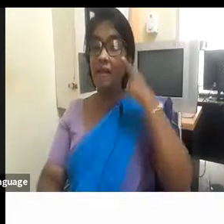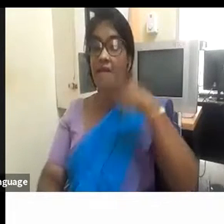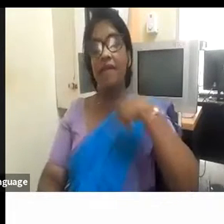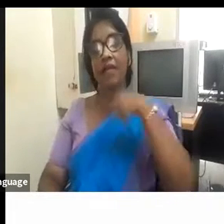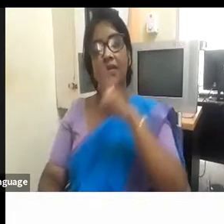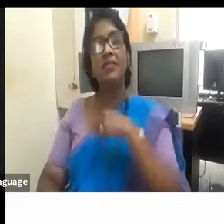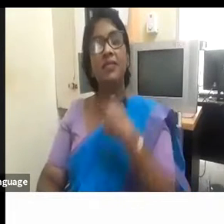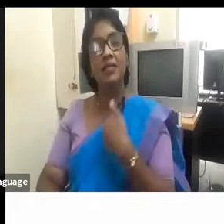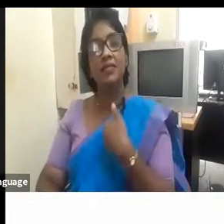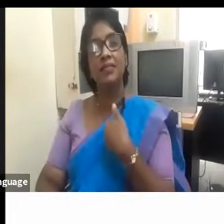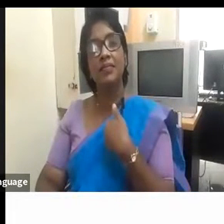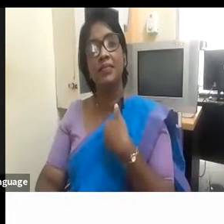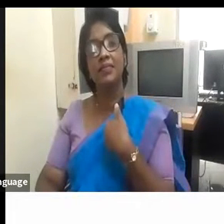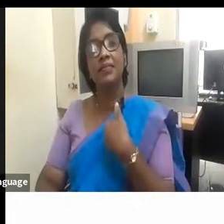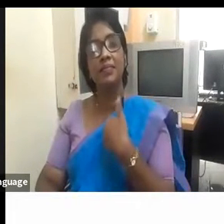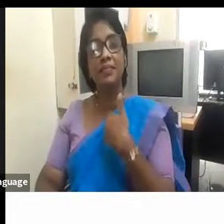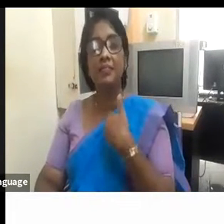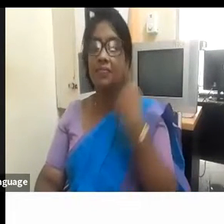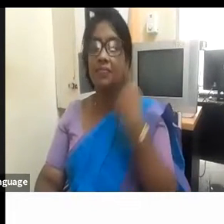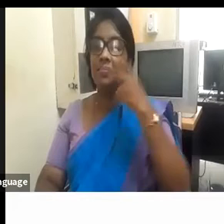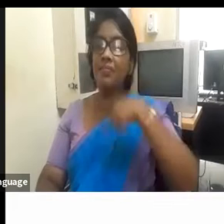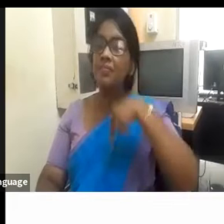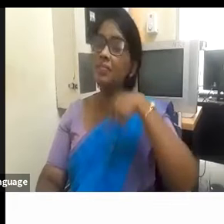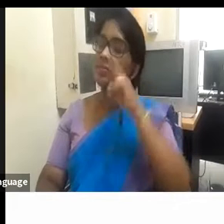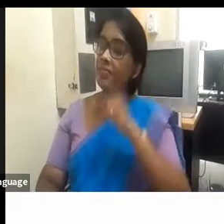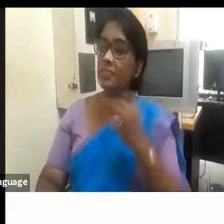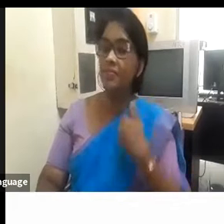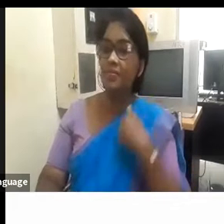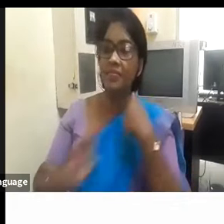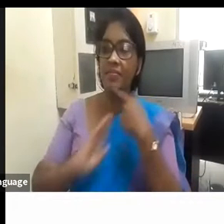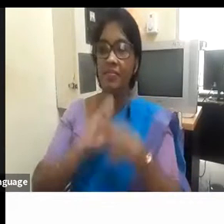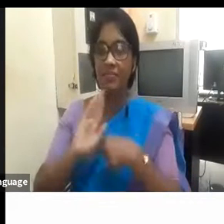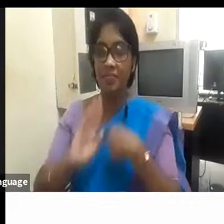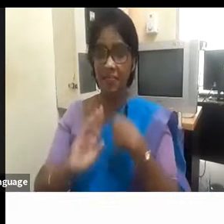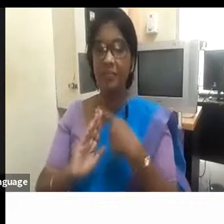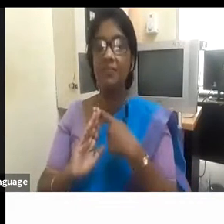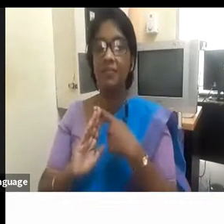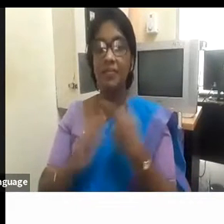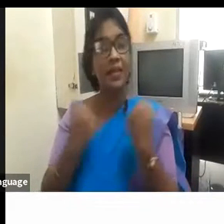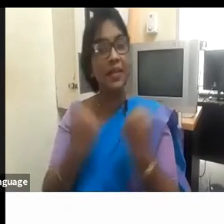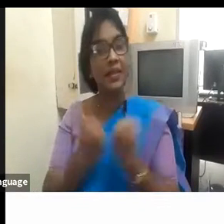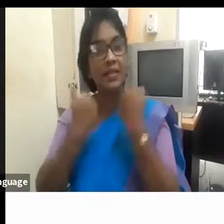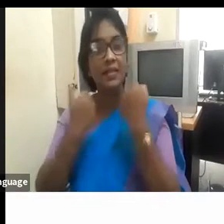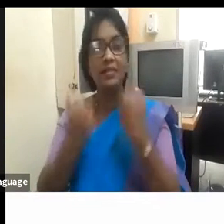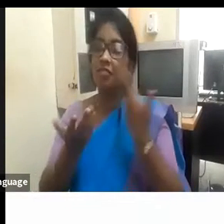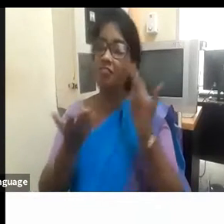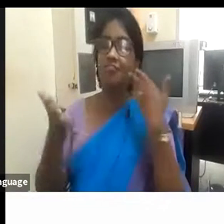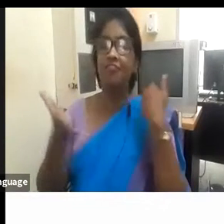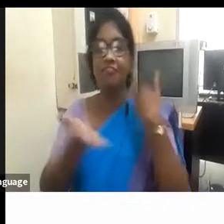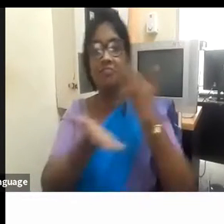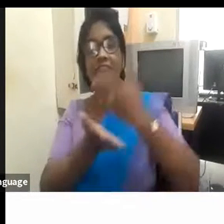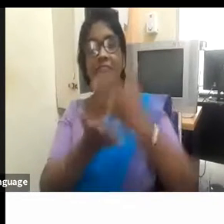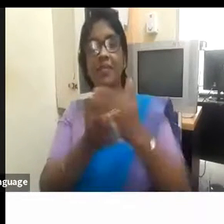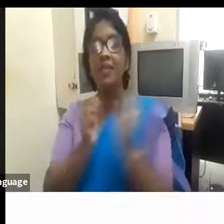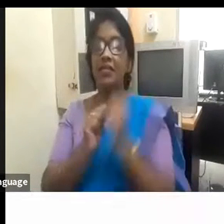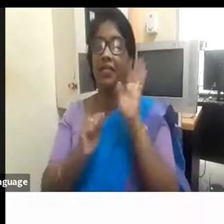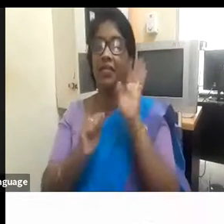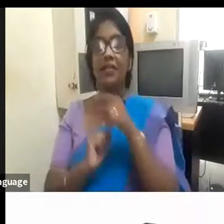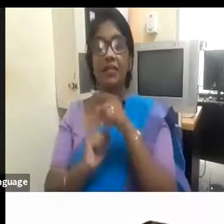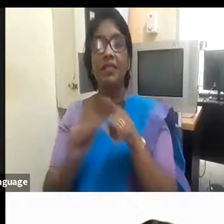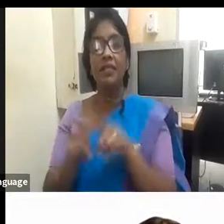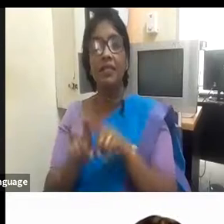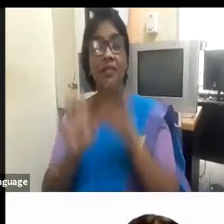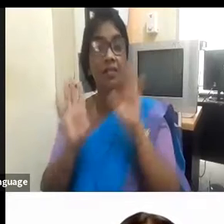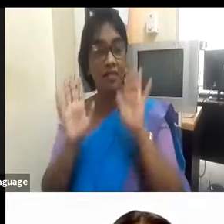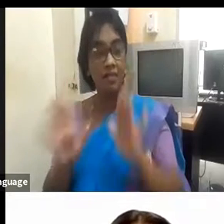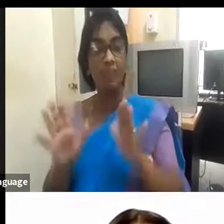working to overcome those challenges. So, but we have a lot to do in this new normal, new environment where the skills are very,